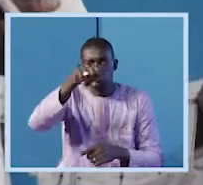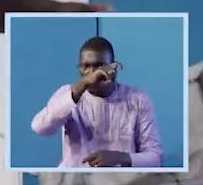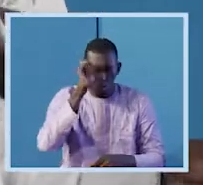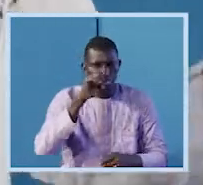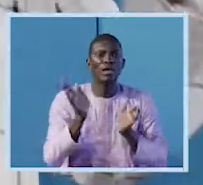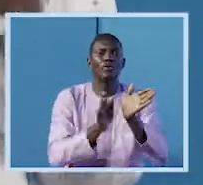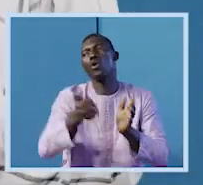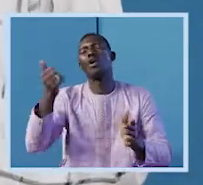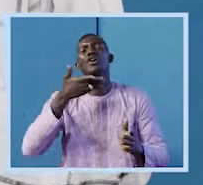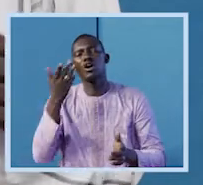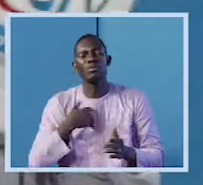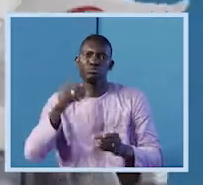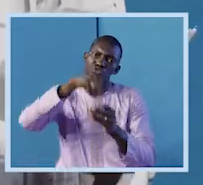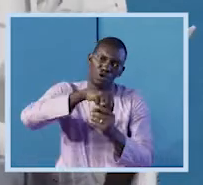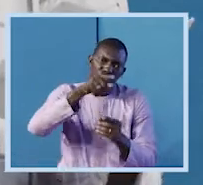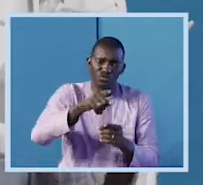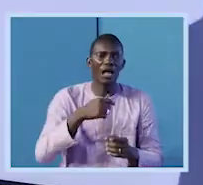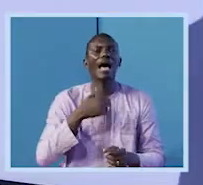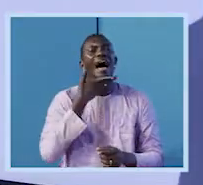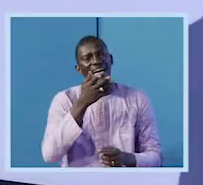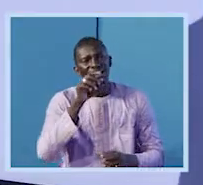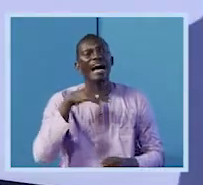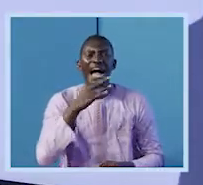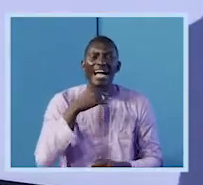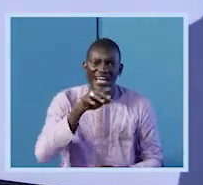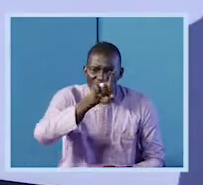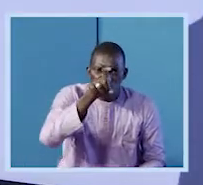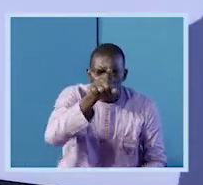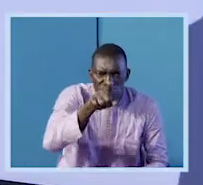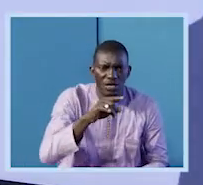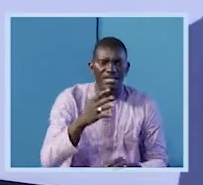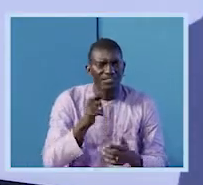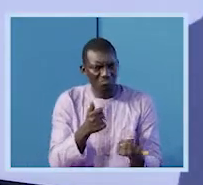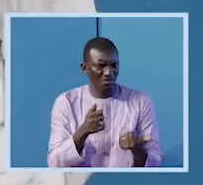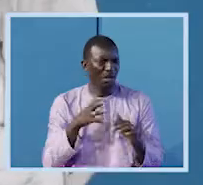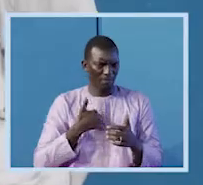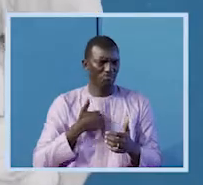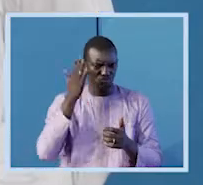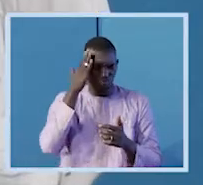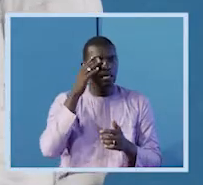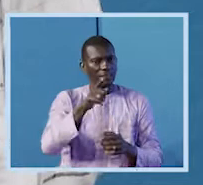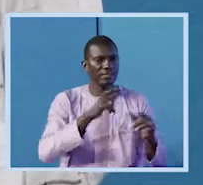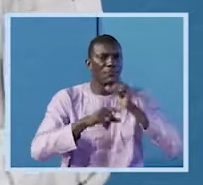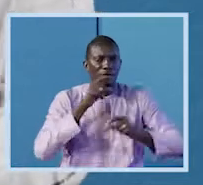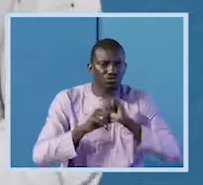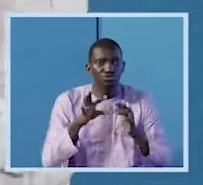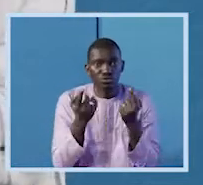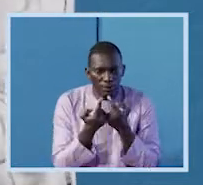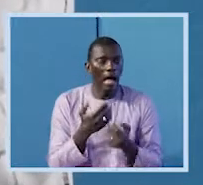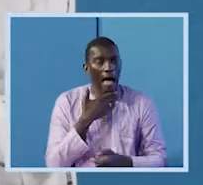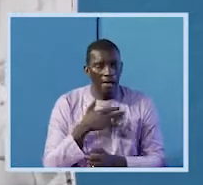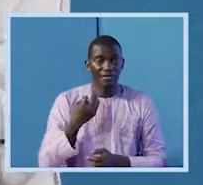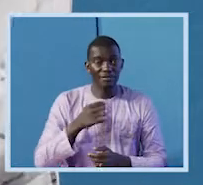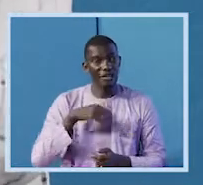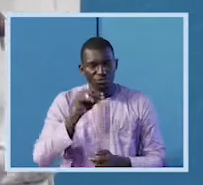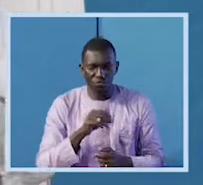other young people to join you, I ask you, is it paying the bills? So that at least they will know the profession. If I venture